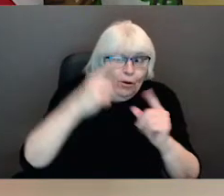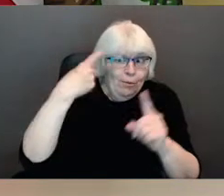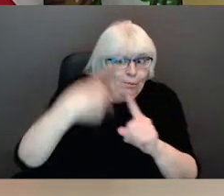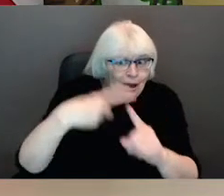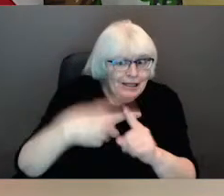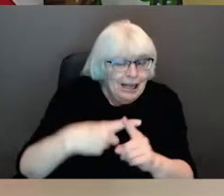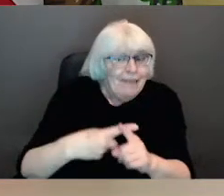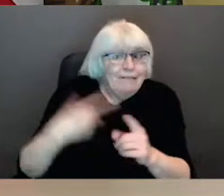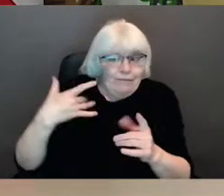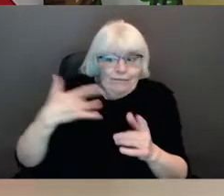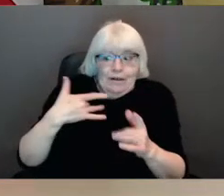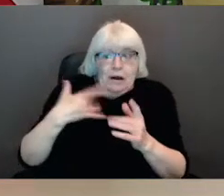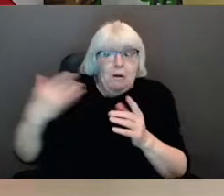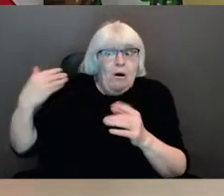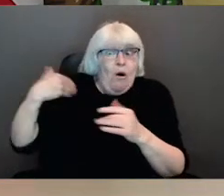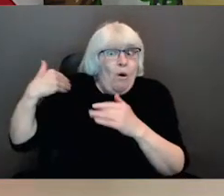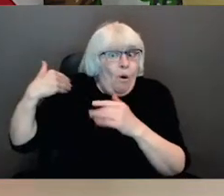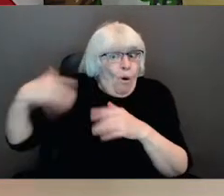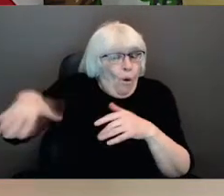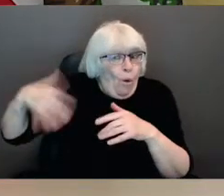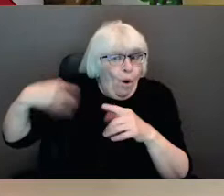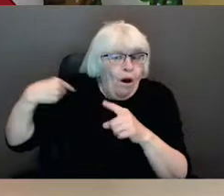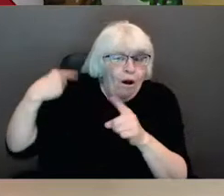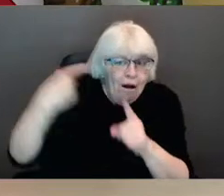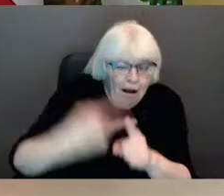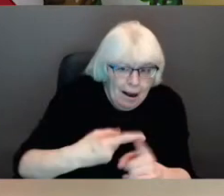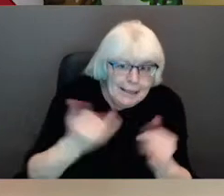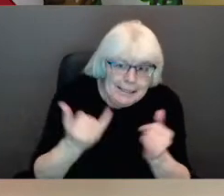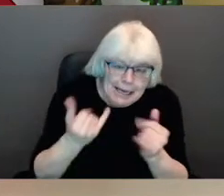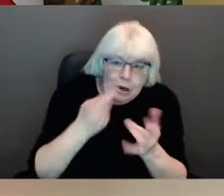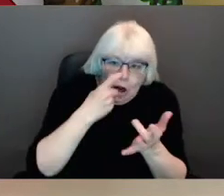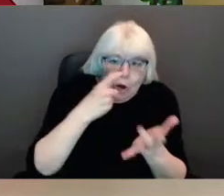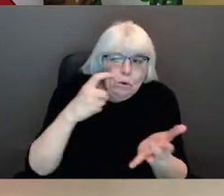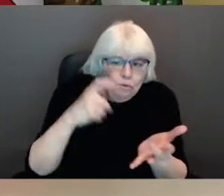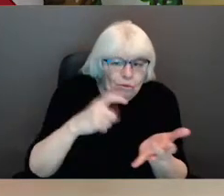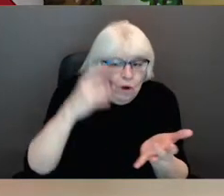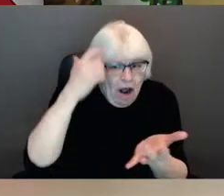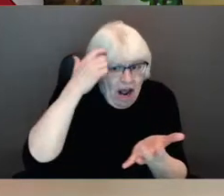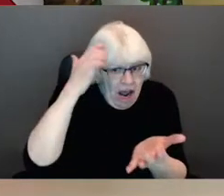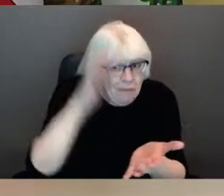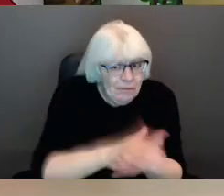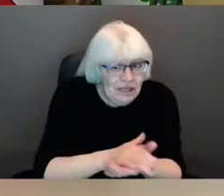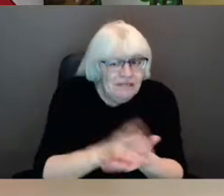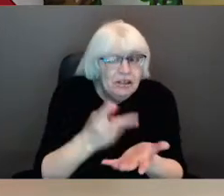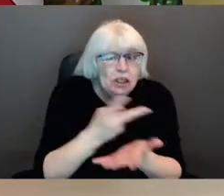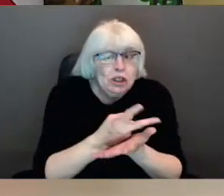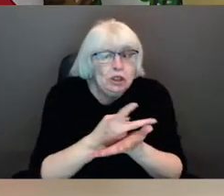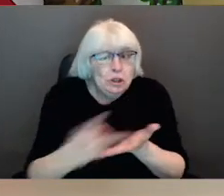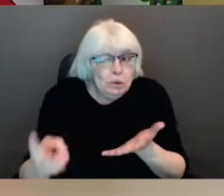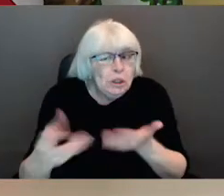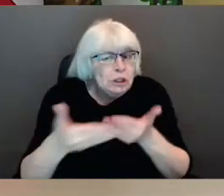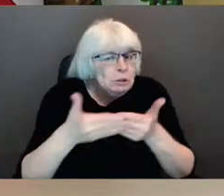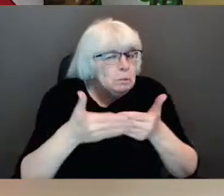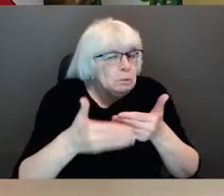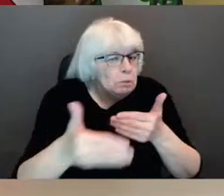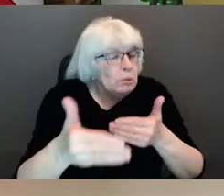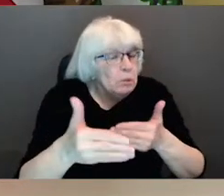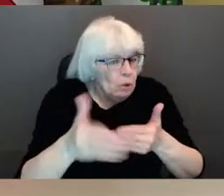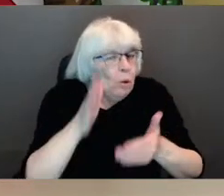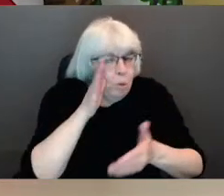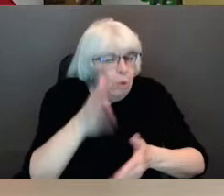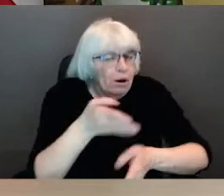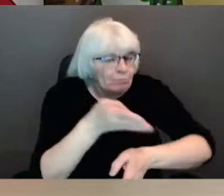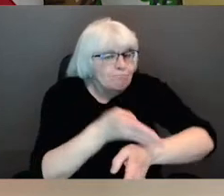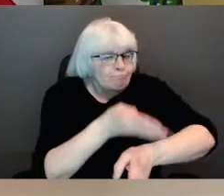pandemic. And I do believe we will be in a very different place in a few weeks. And by next week, I hope to